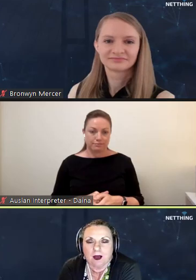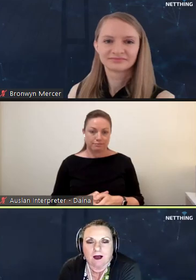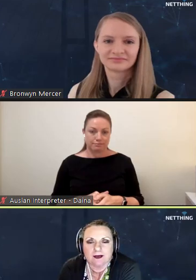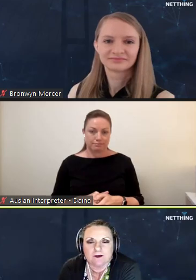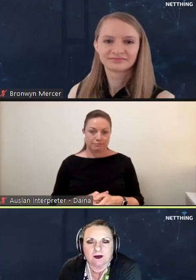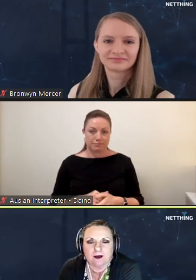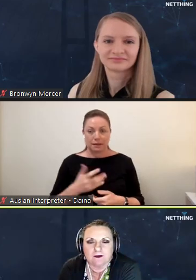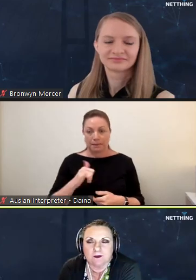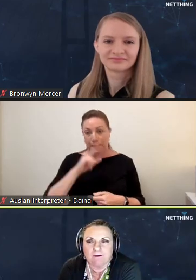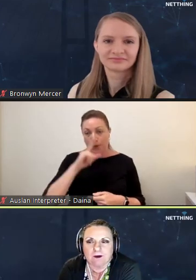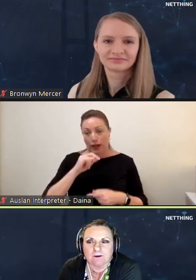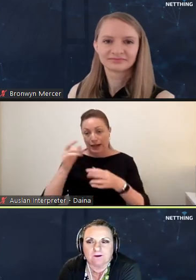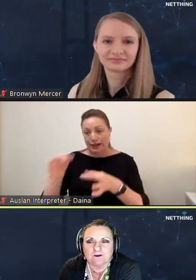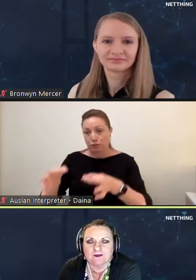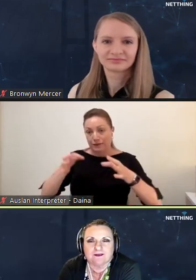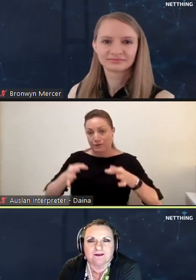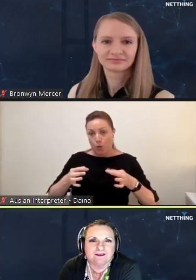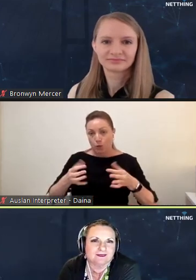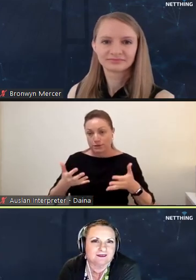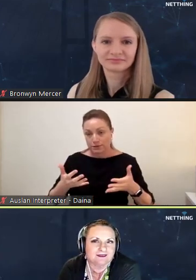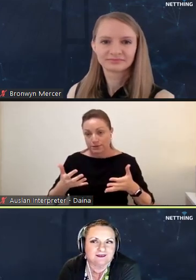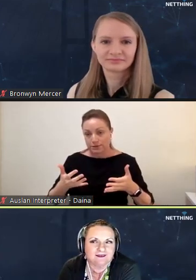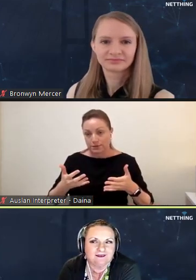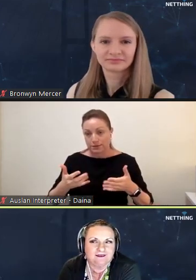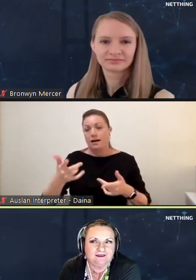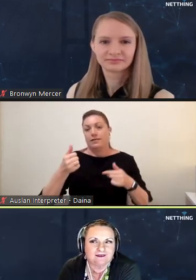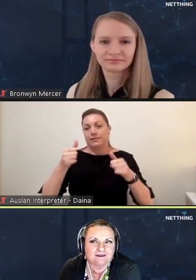forward. Sandra, do we have you?